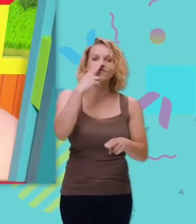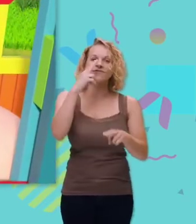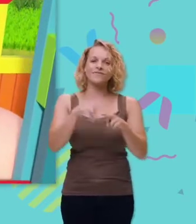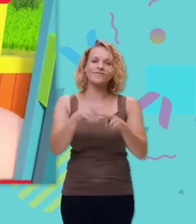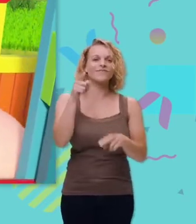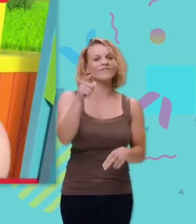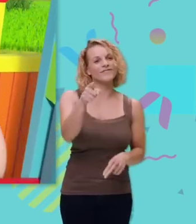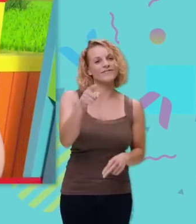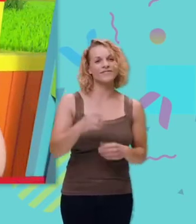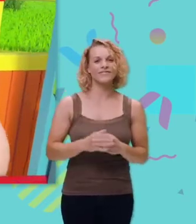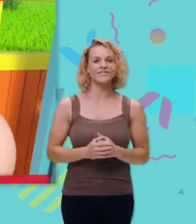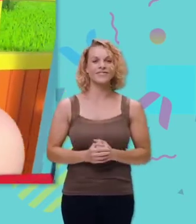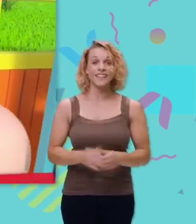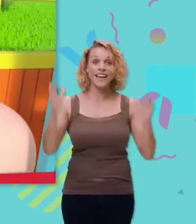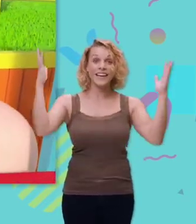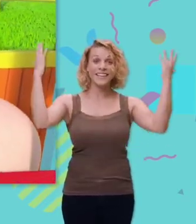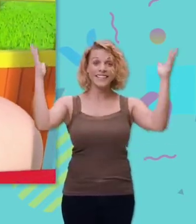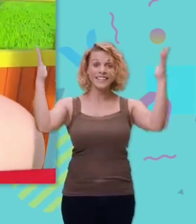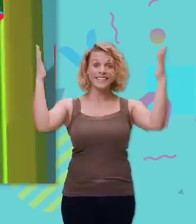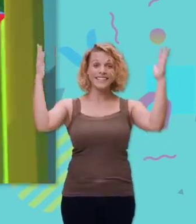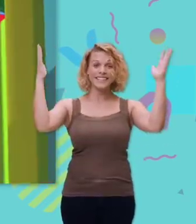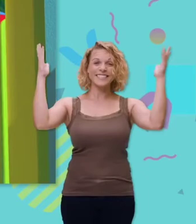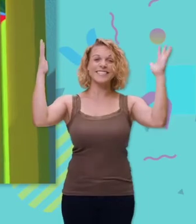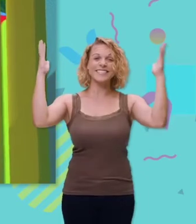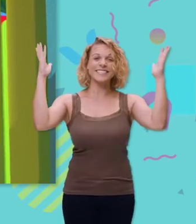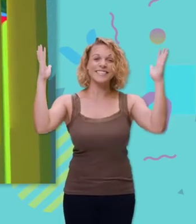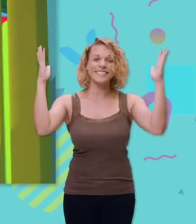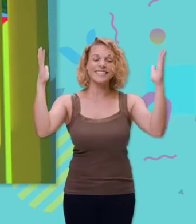Good, sliding is fun for you.